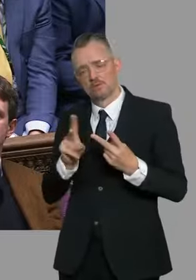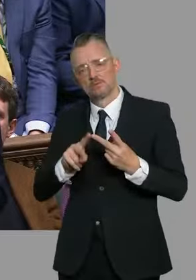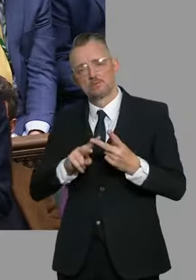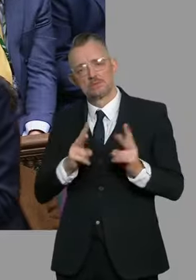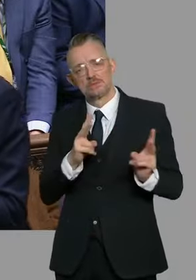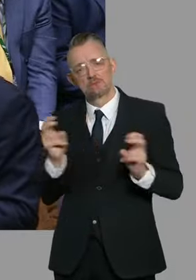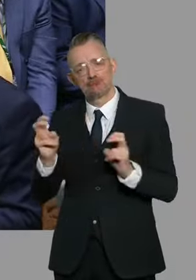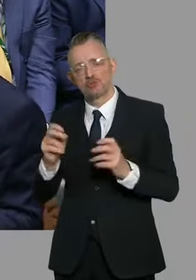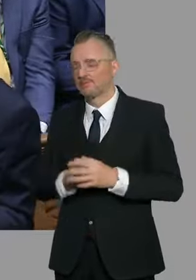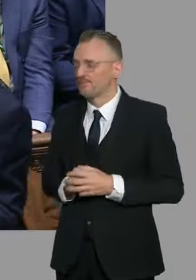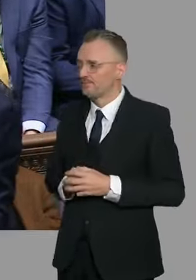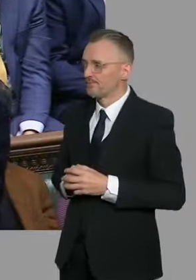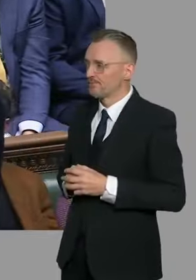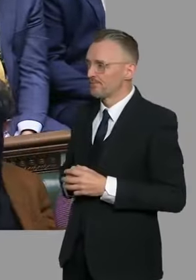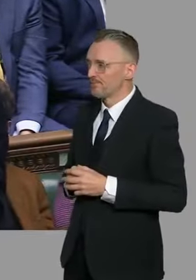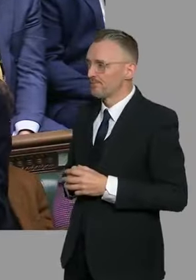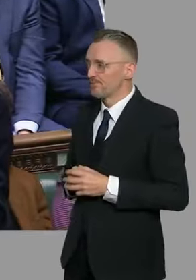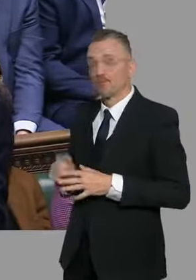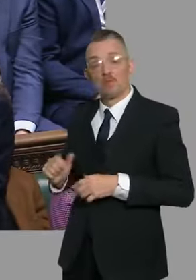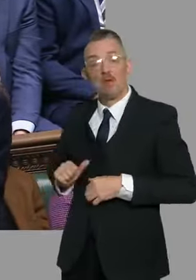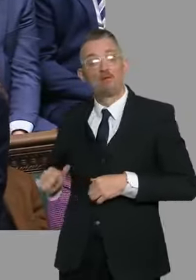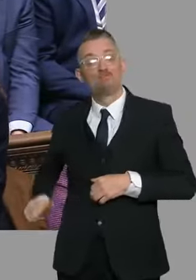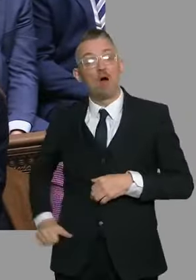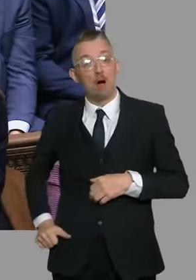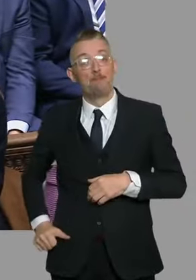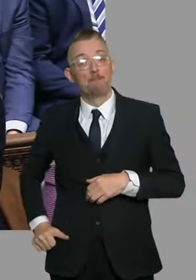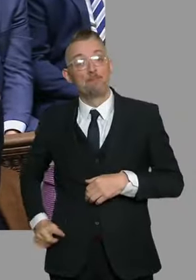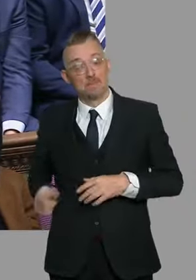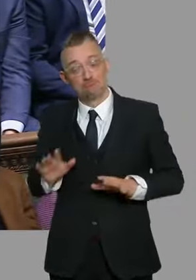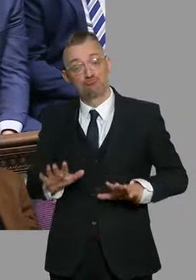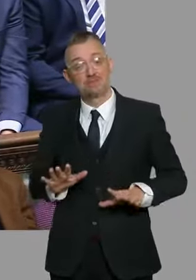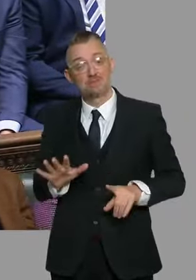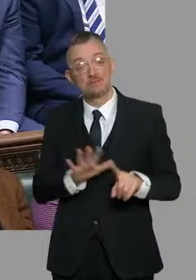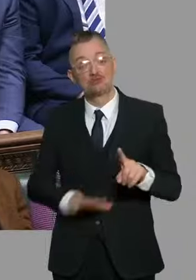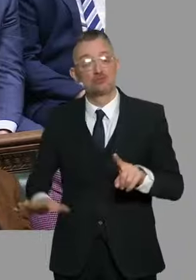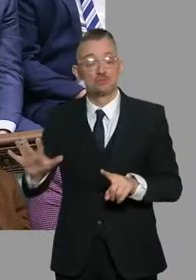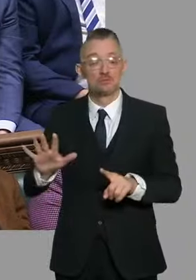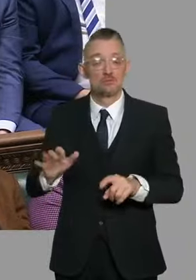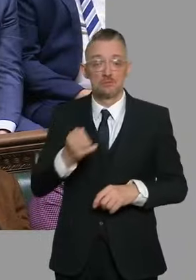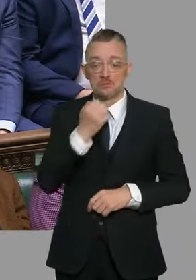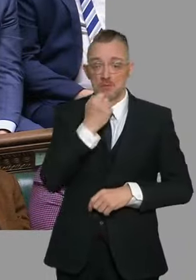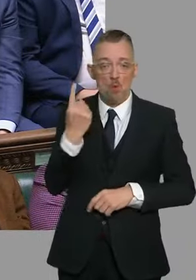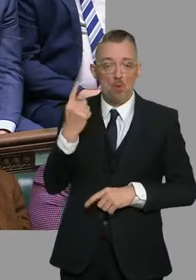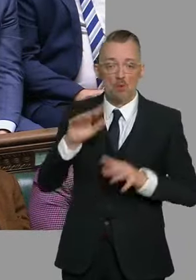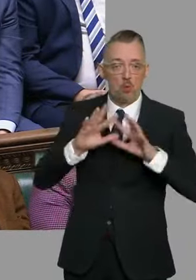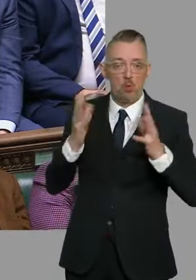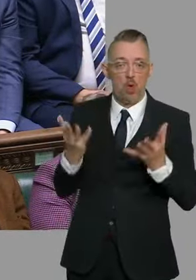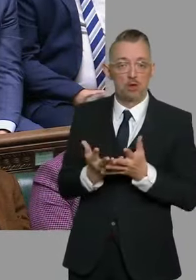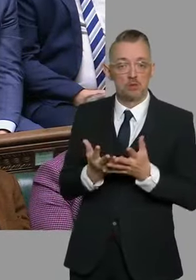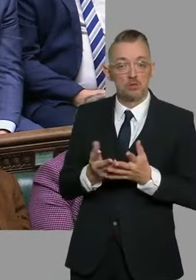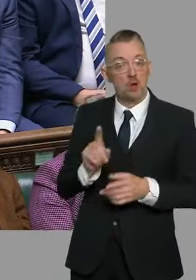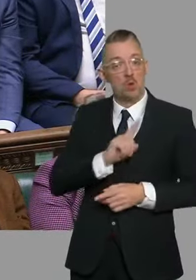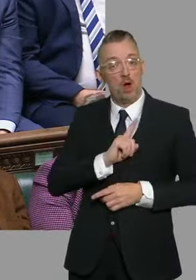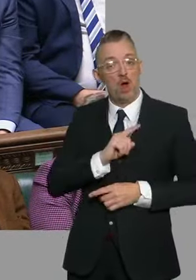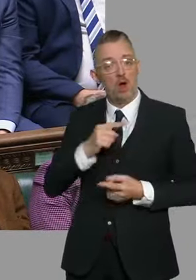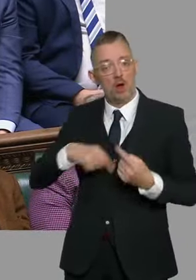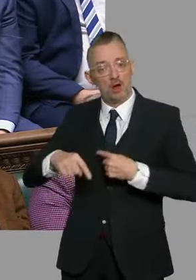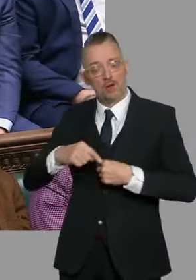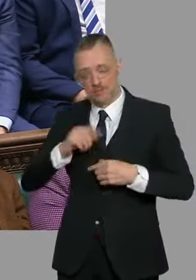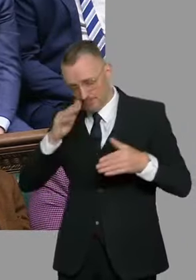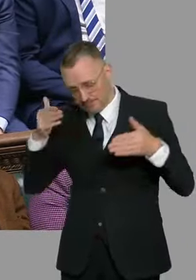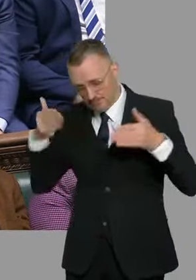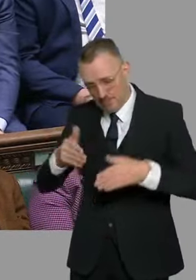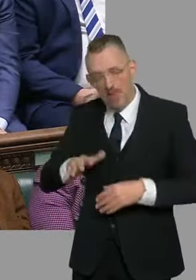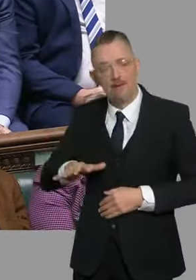world. Yeah. They are the best in the world because of our tradition of family farms, where from generation to